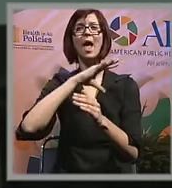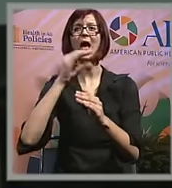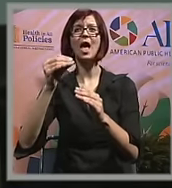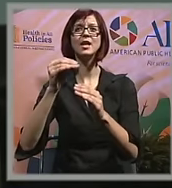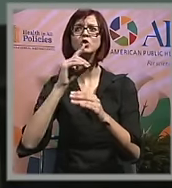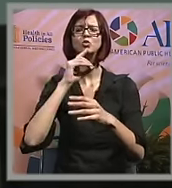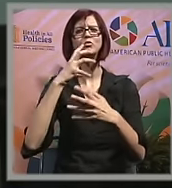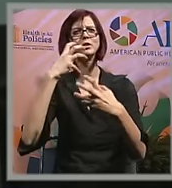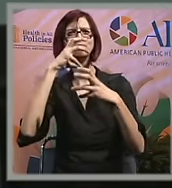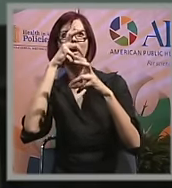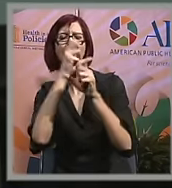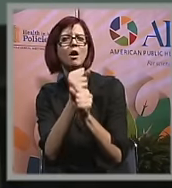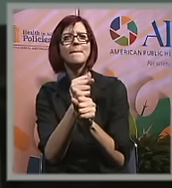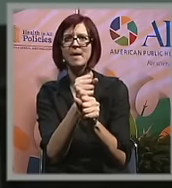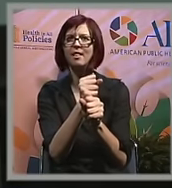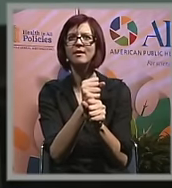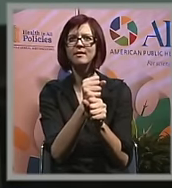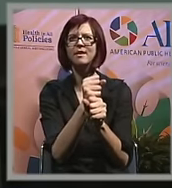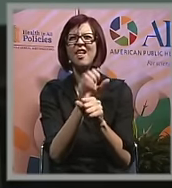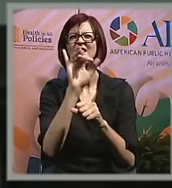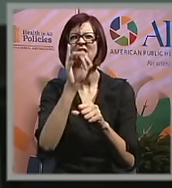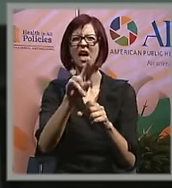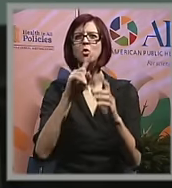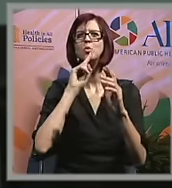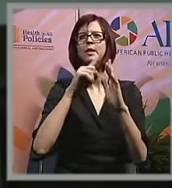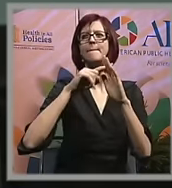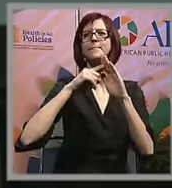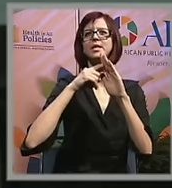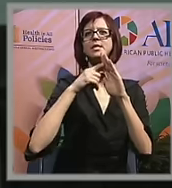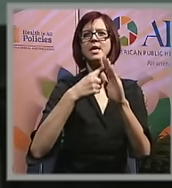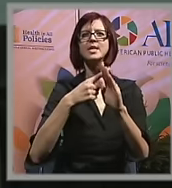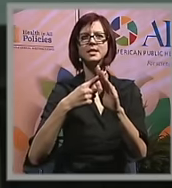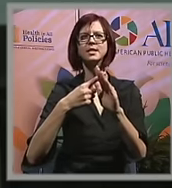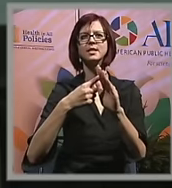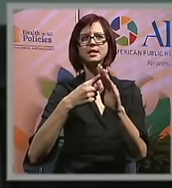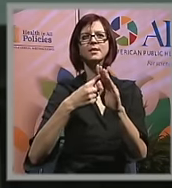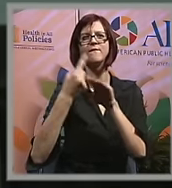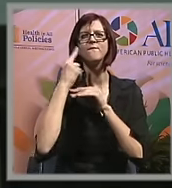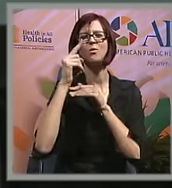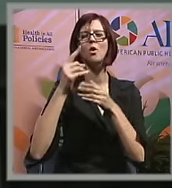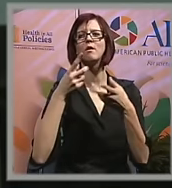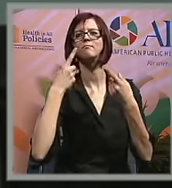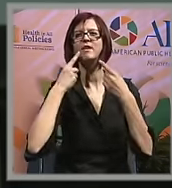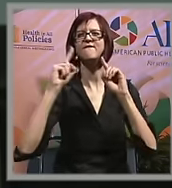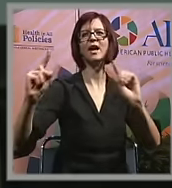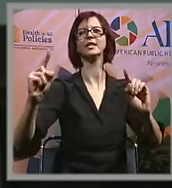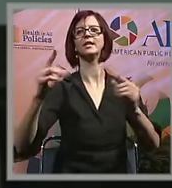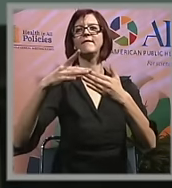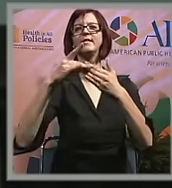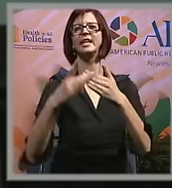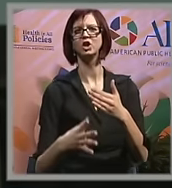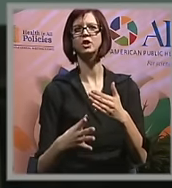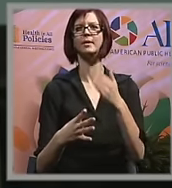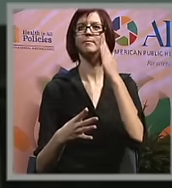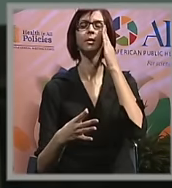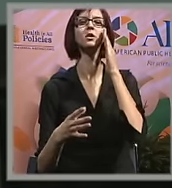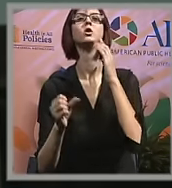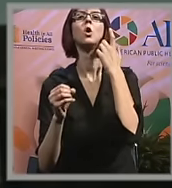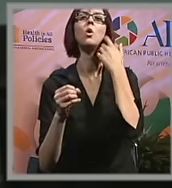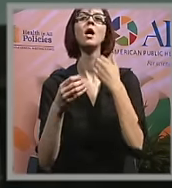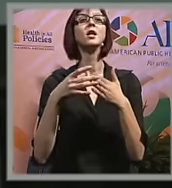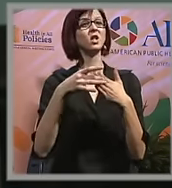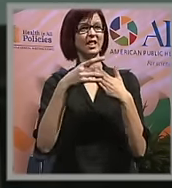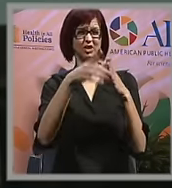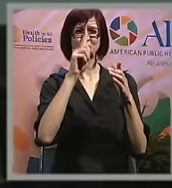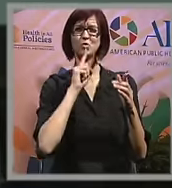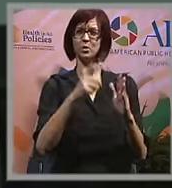it's compelling, I think that begins effective leadership. In so much as leadership is having that